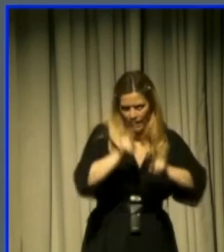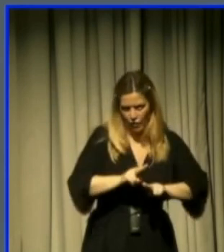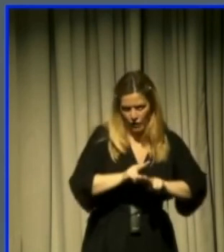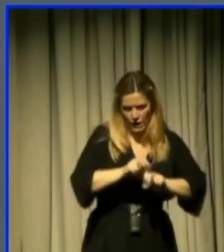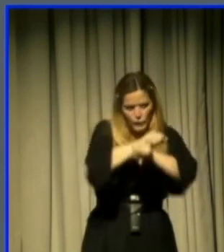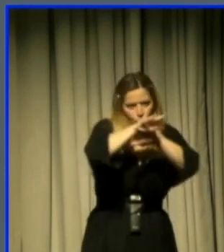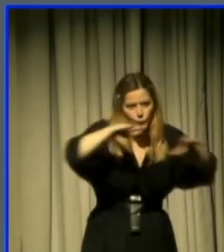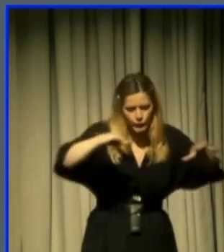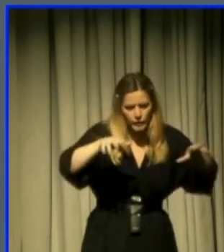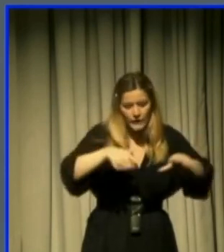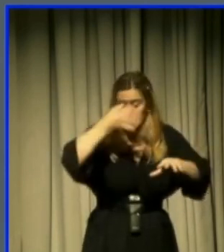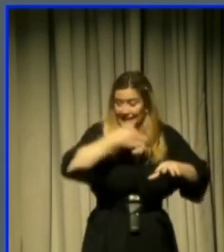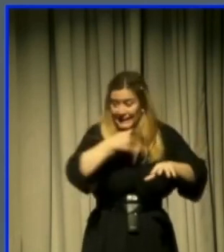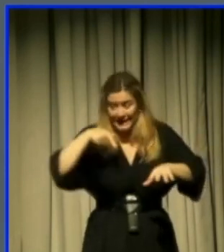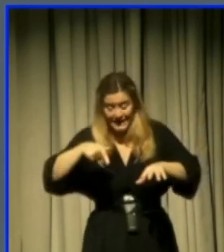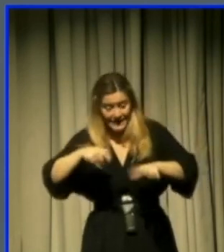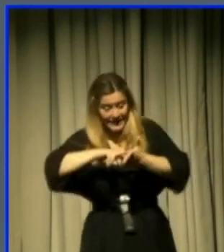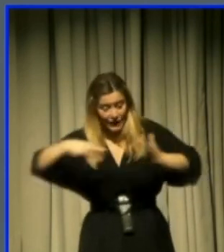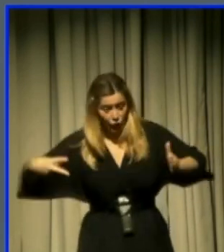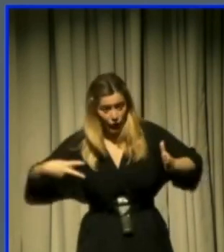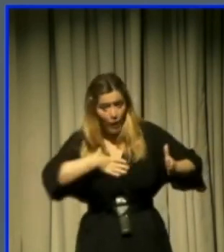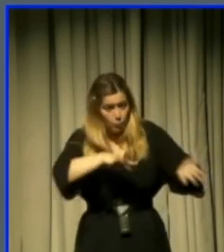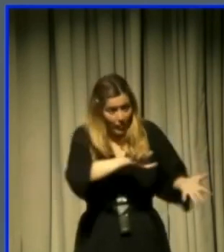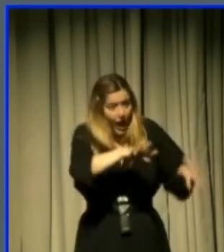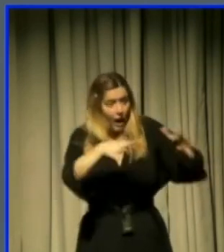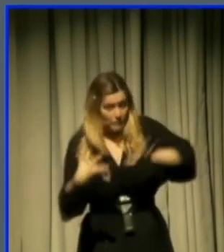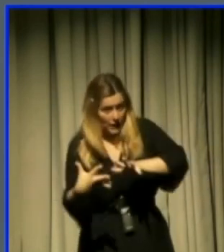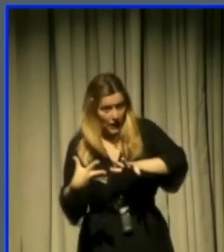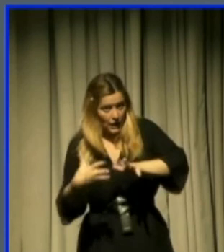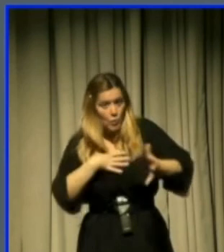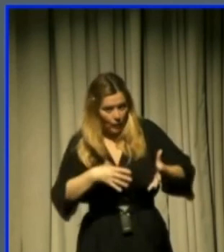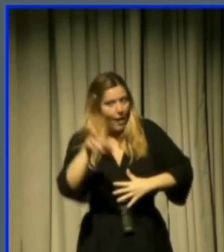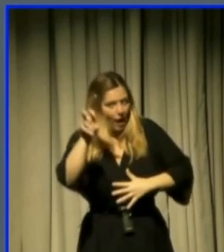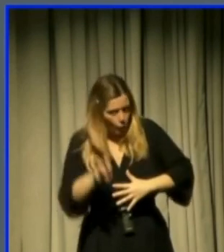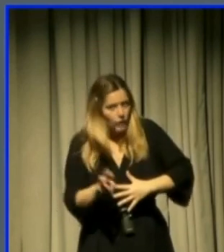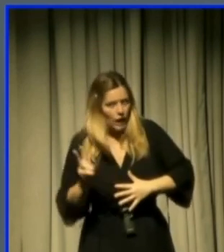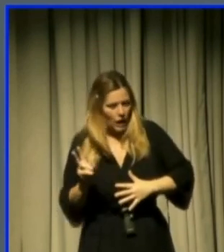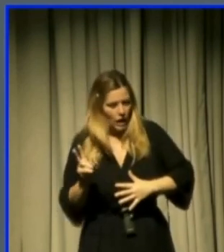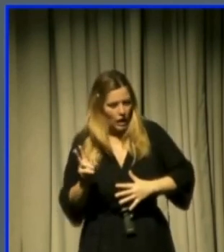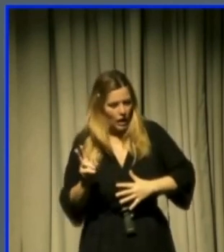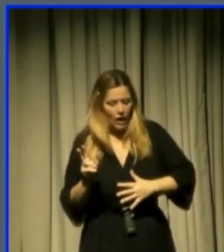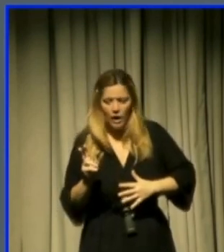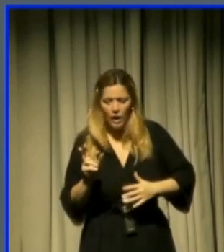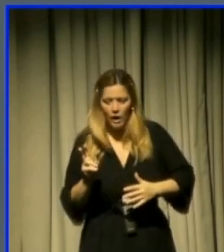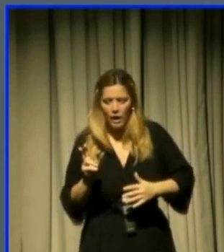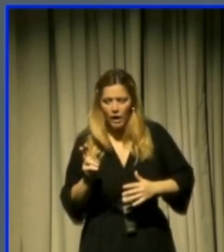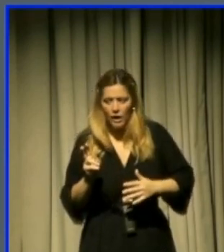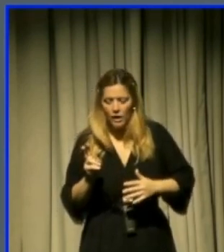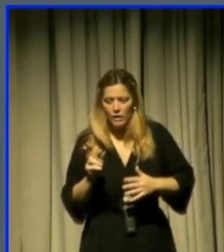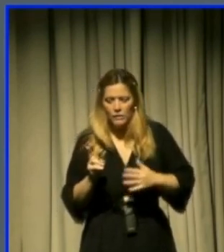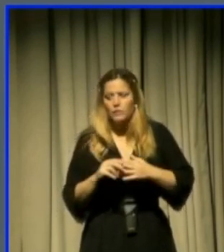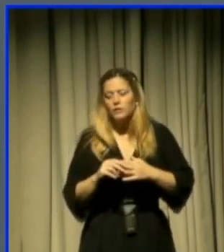applicable and useful, they should be tamed a bit with real world data, and this is what